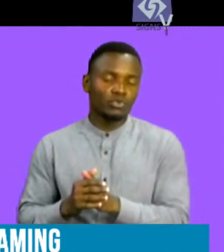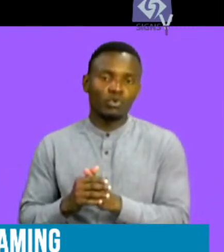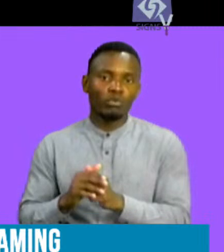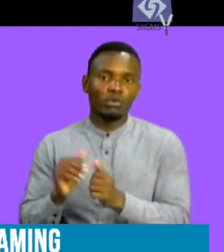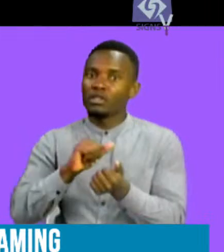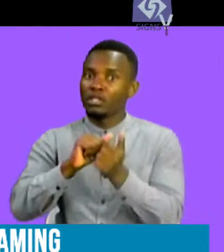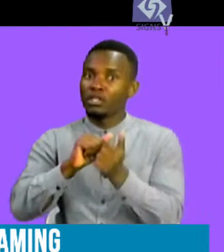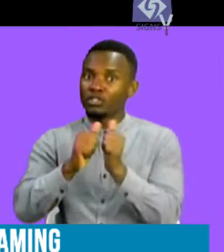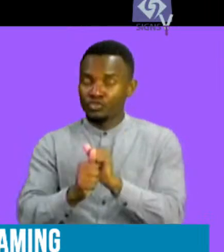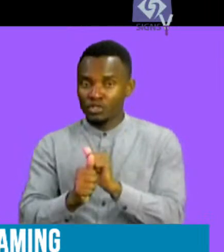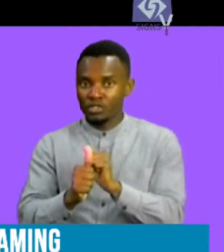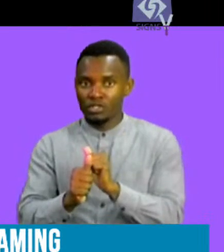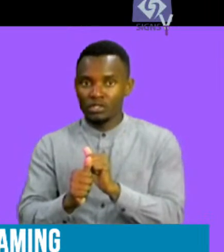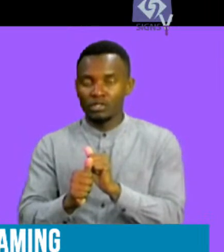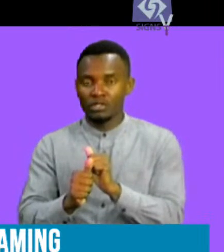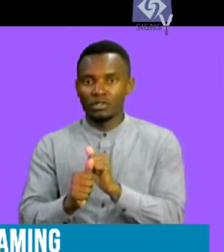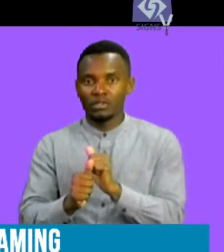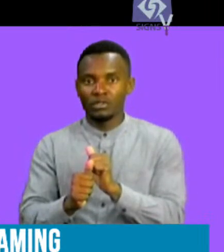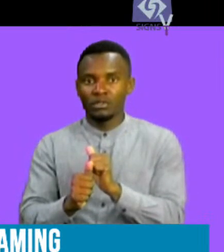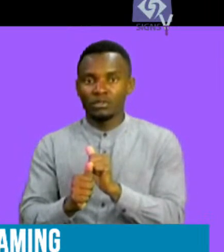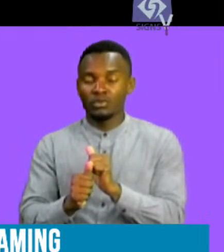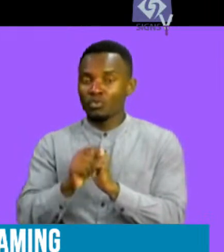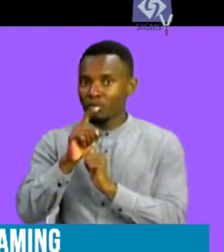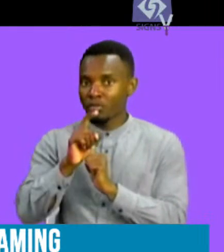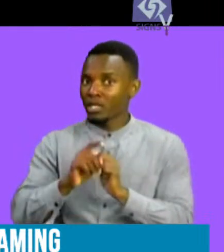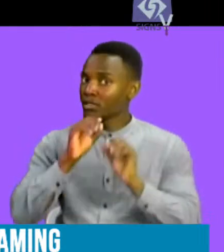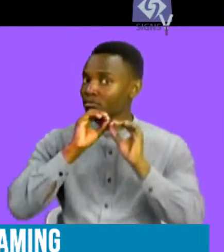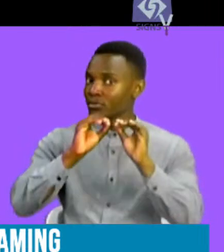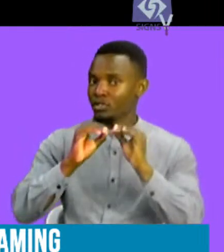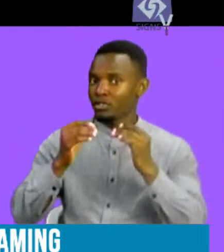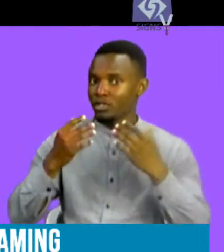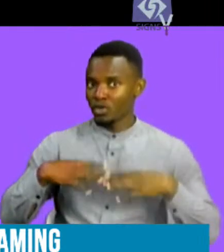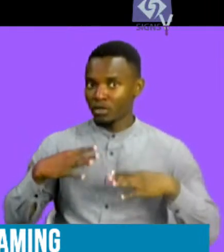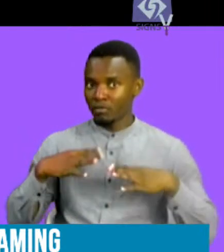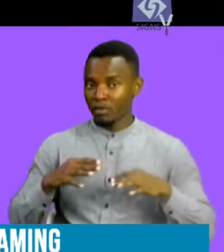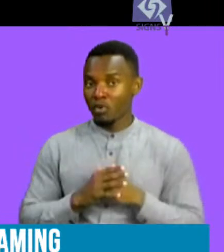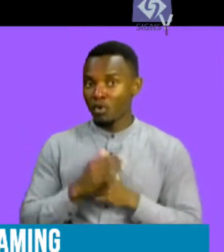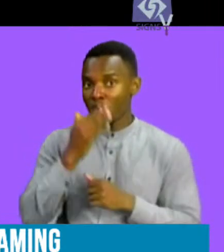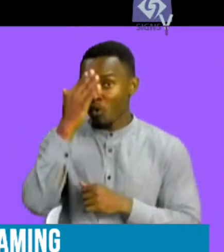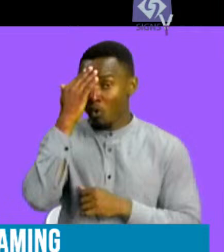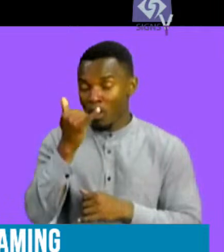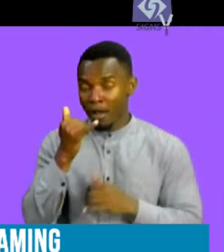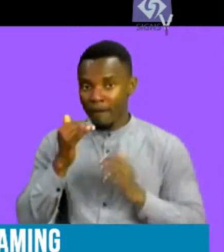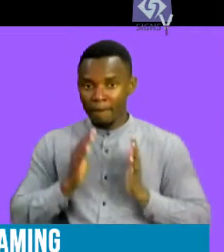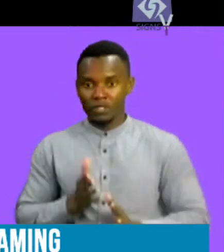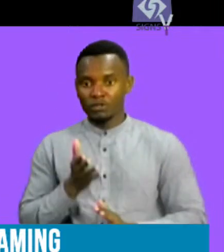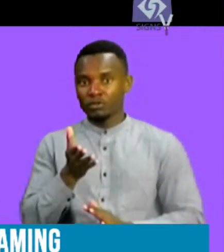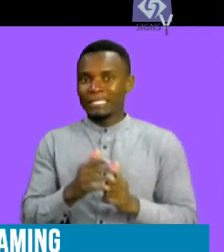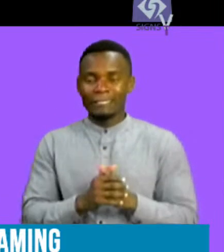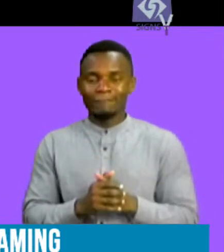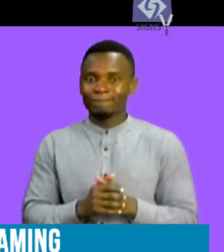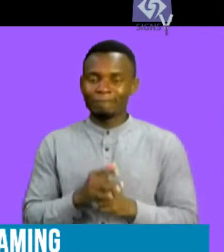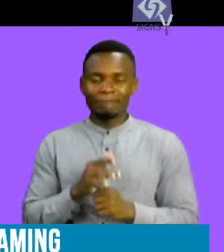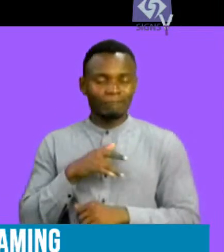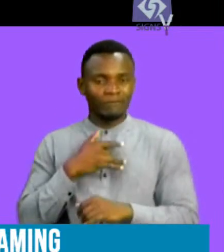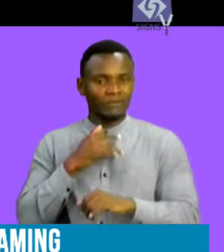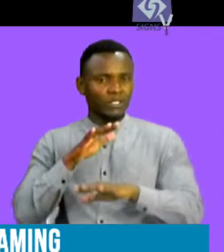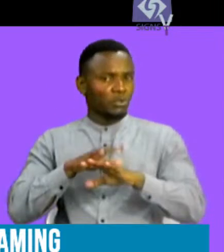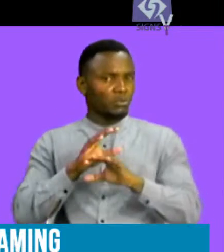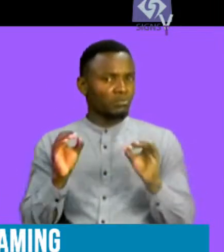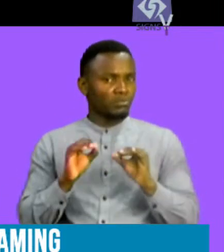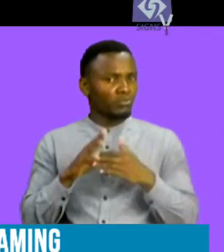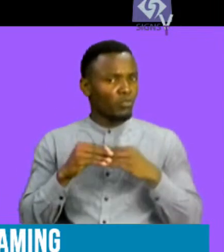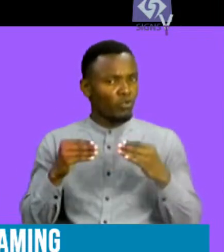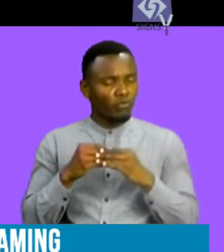there is need for people to be educated, because you see that person is there being traumatized, having